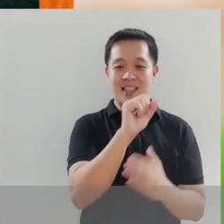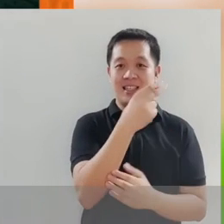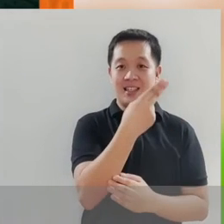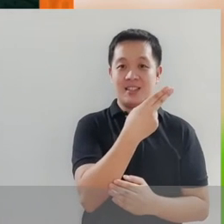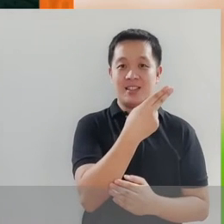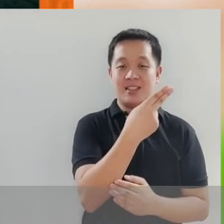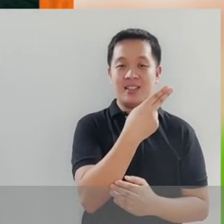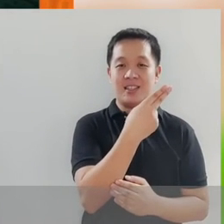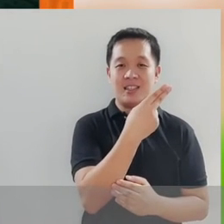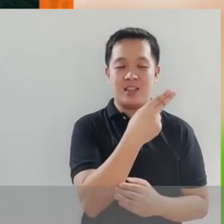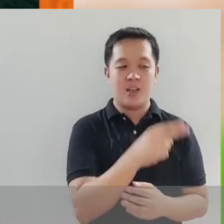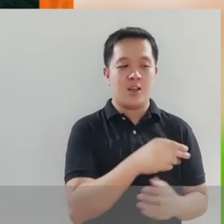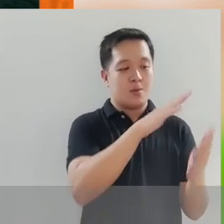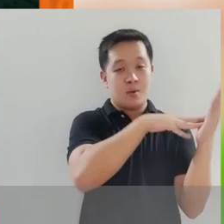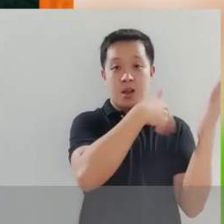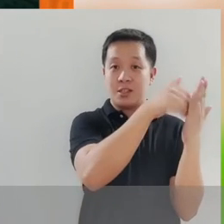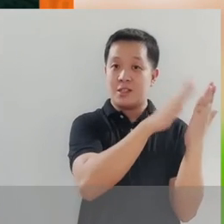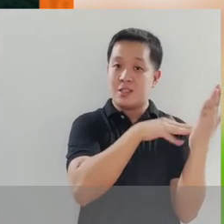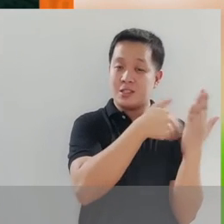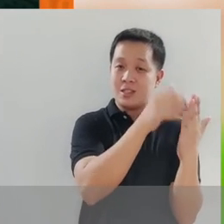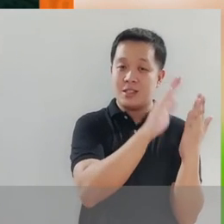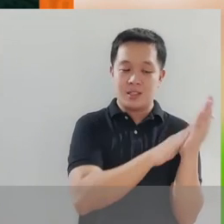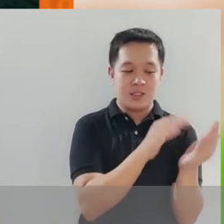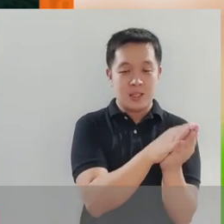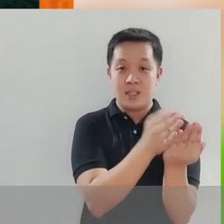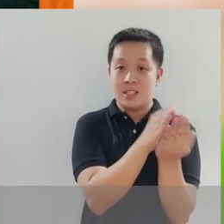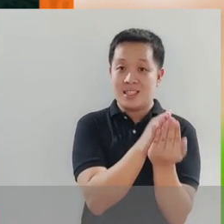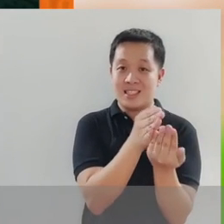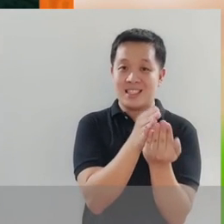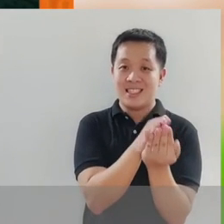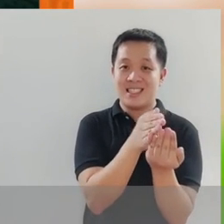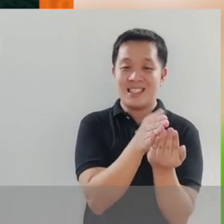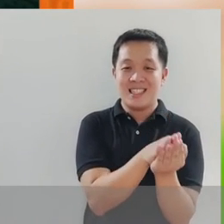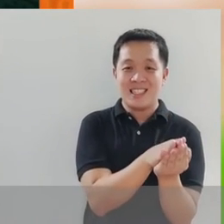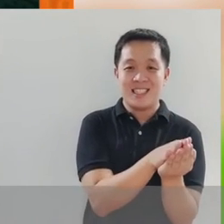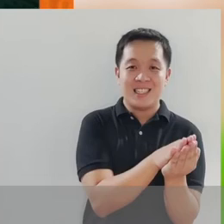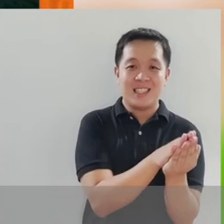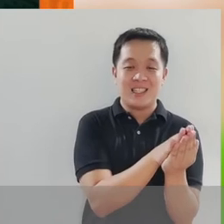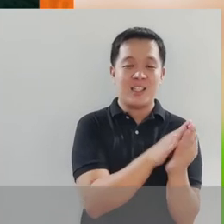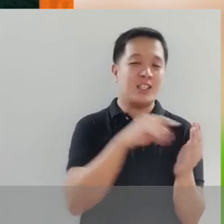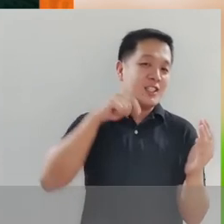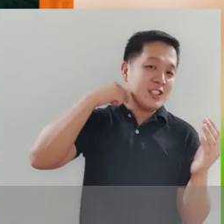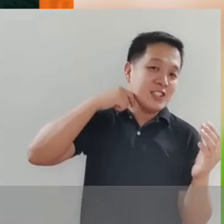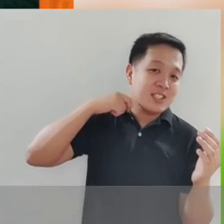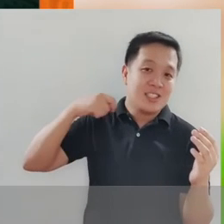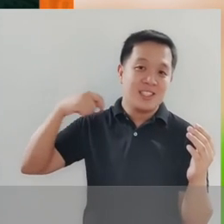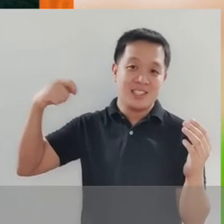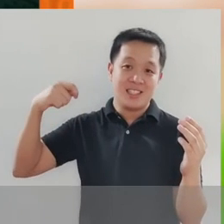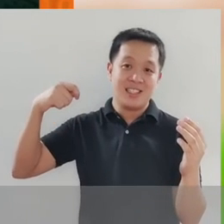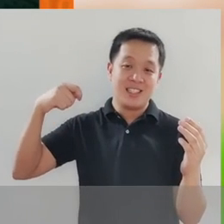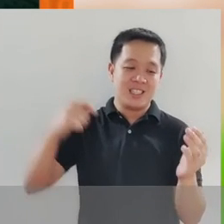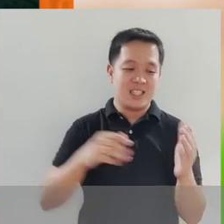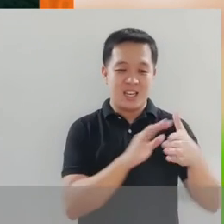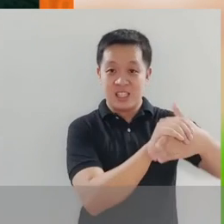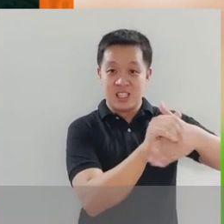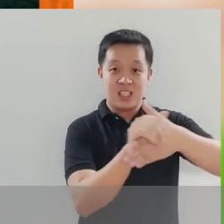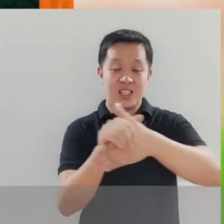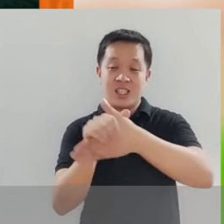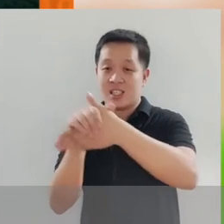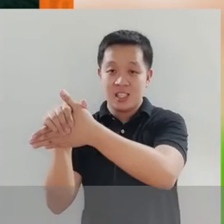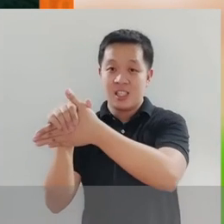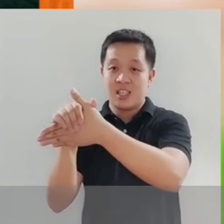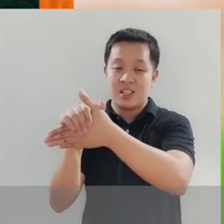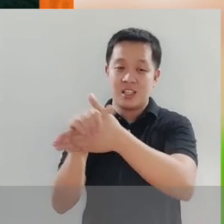SH, brush, shell, leash, shark,